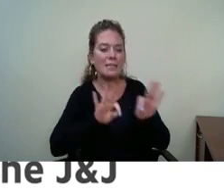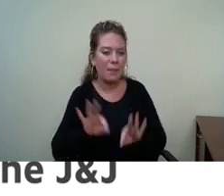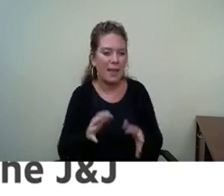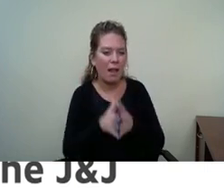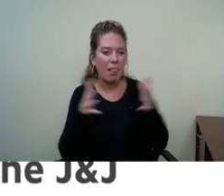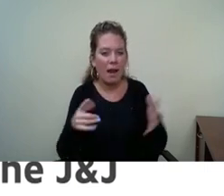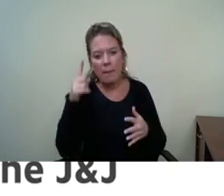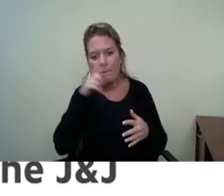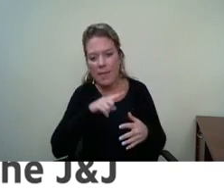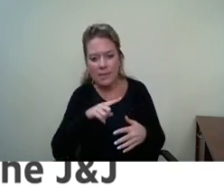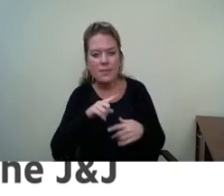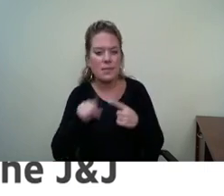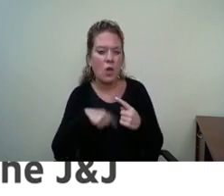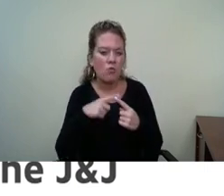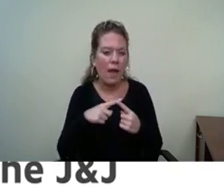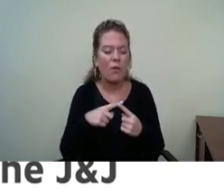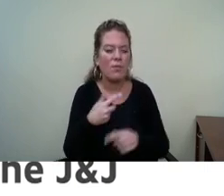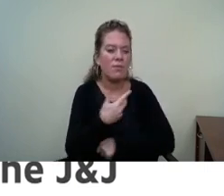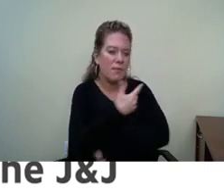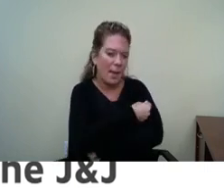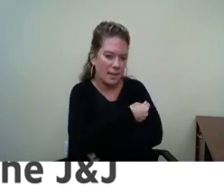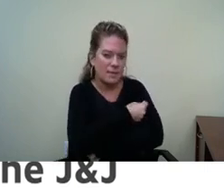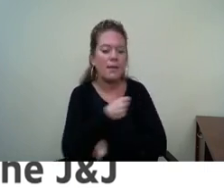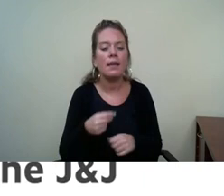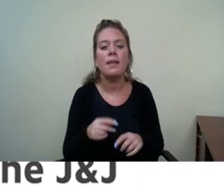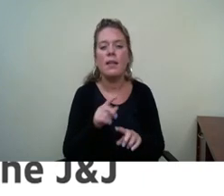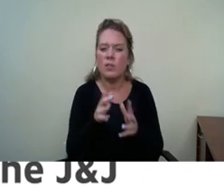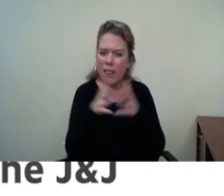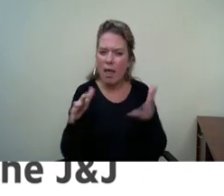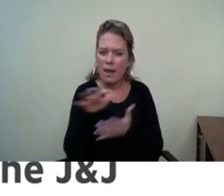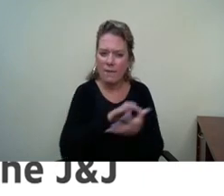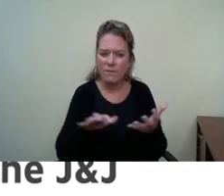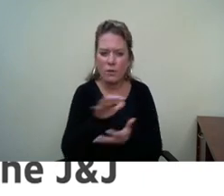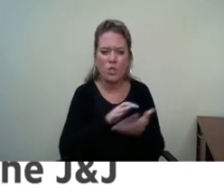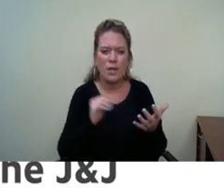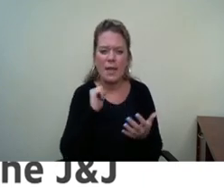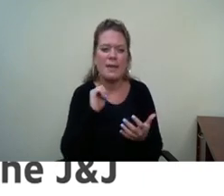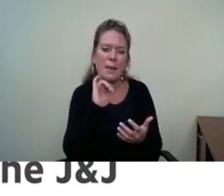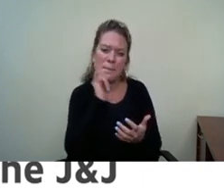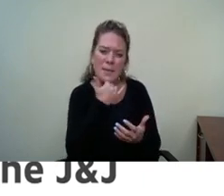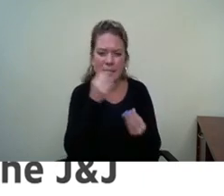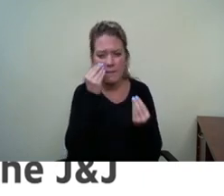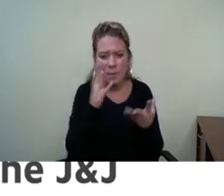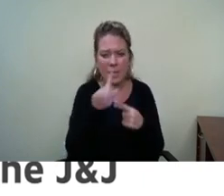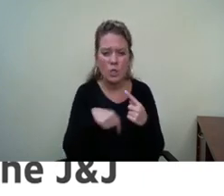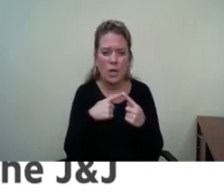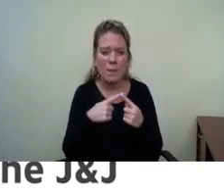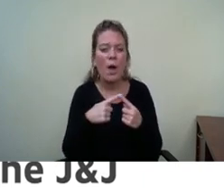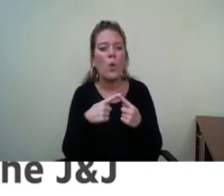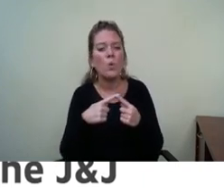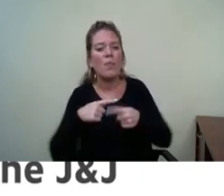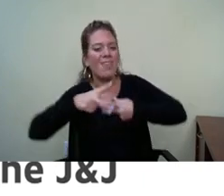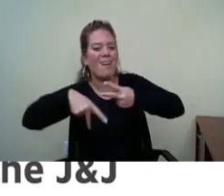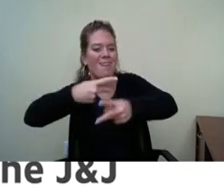We just talked about the vaccine as a whole, but really there's a lot of confusion and misinformation about the type of vaccine that